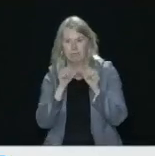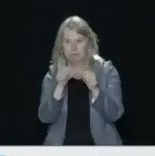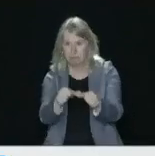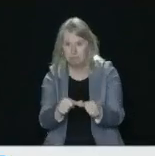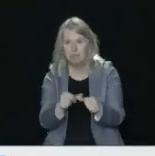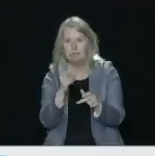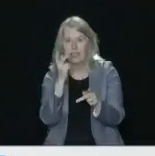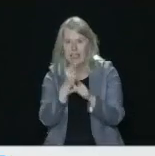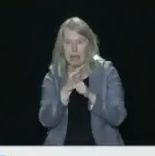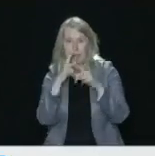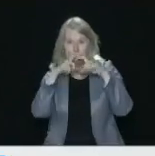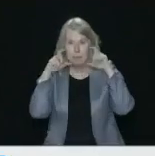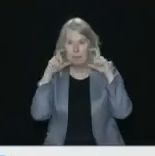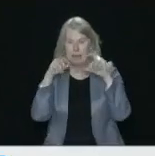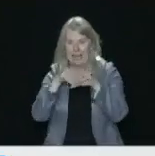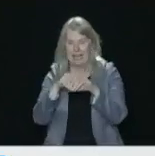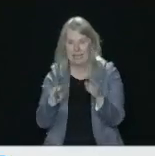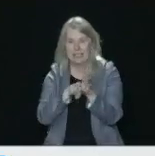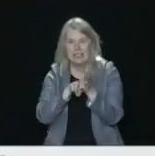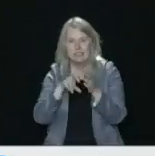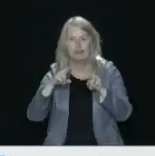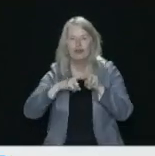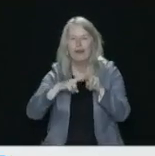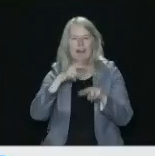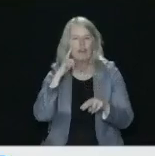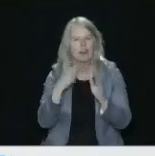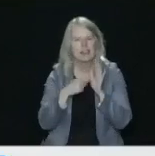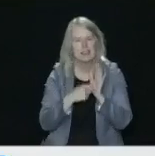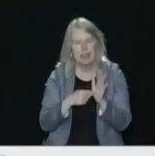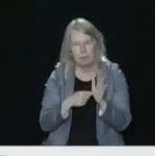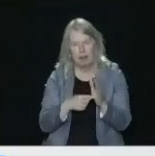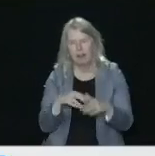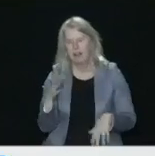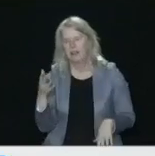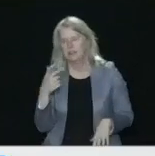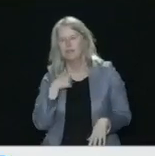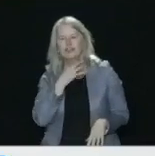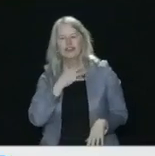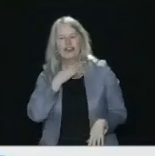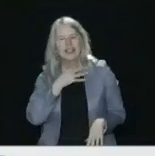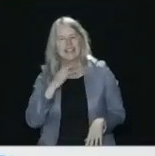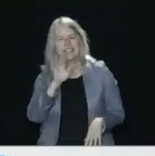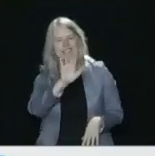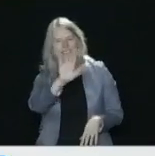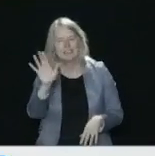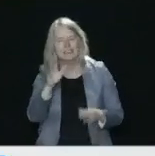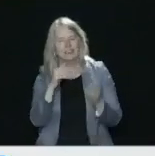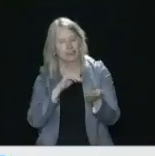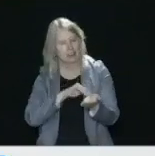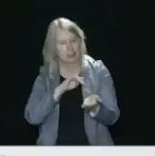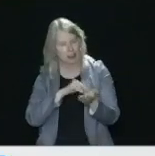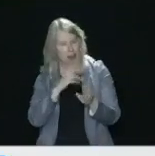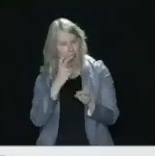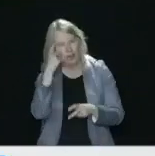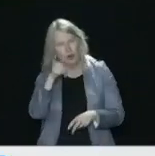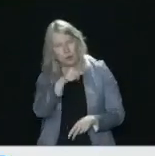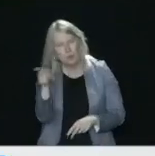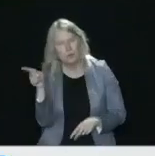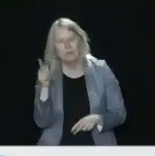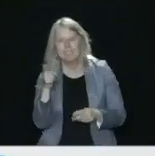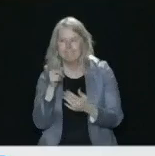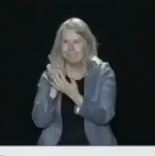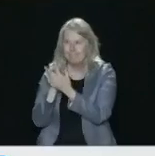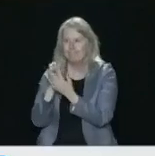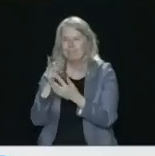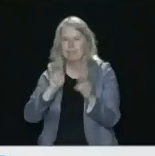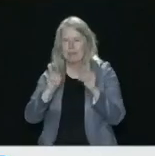and well-constructed mask, well-fitted, well-constructed, is a good personal protection practice, useful